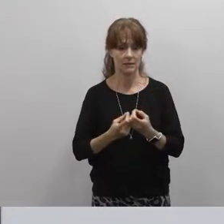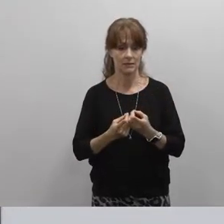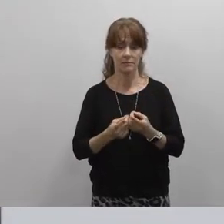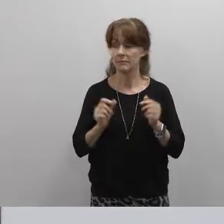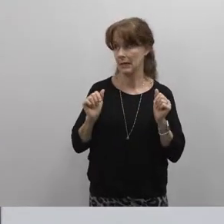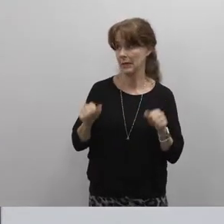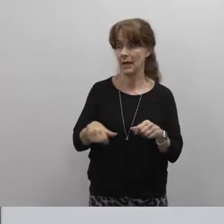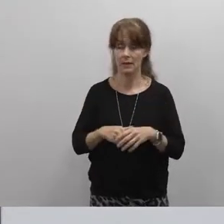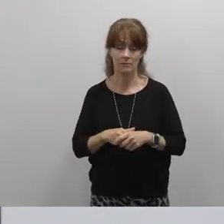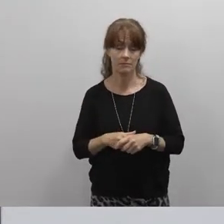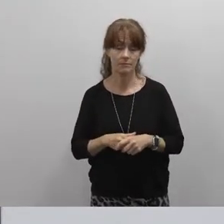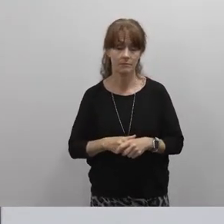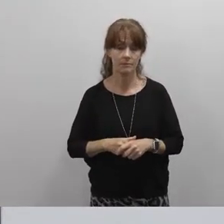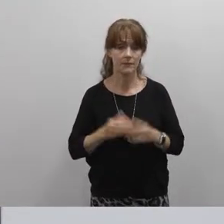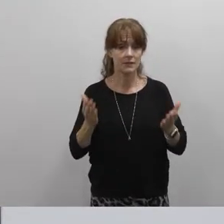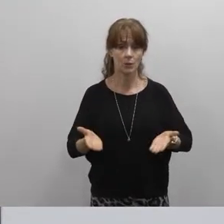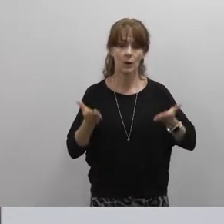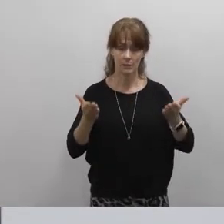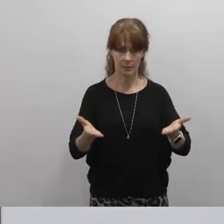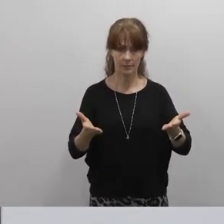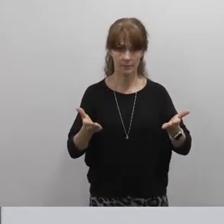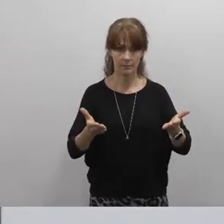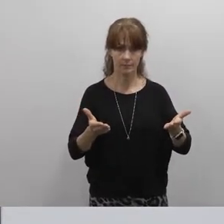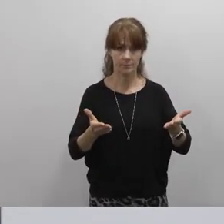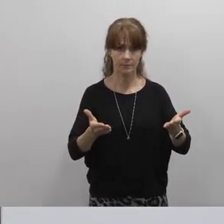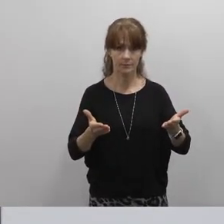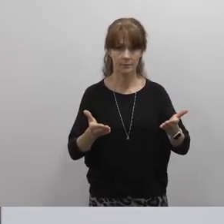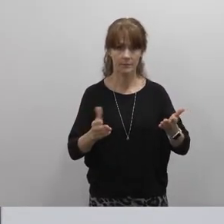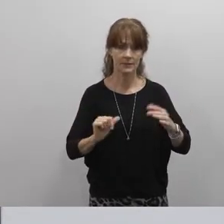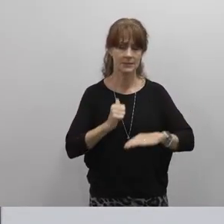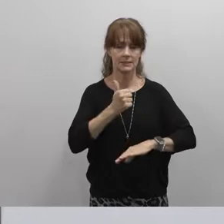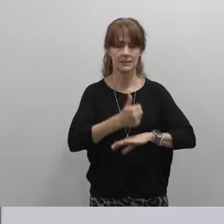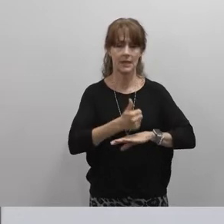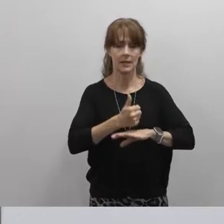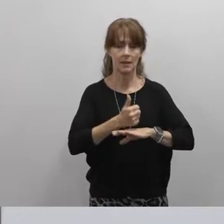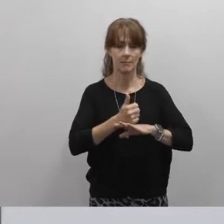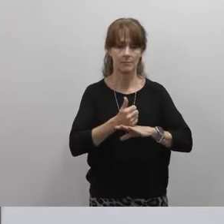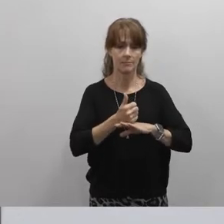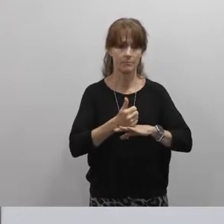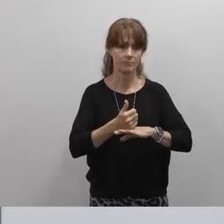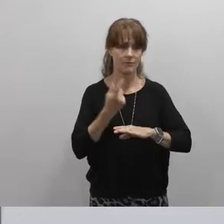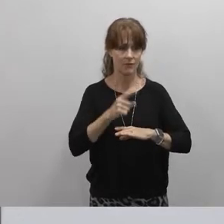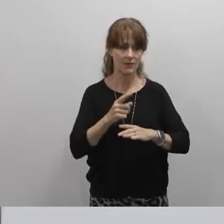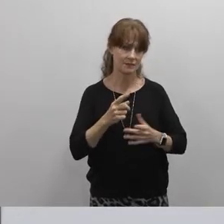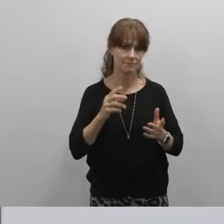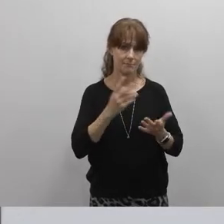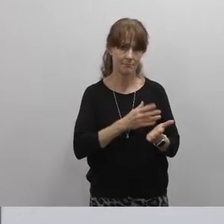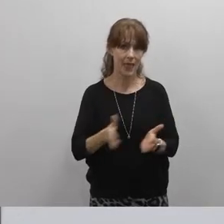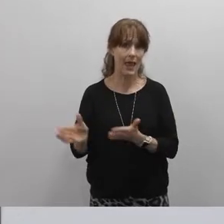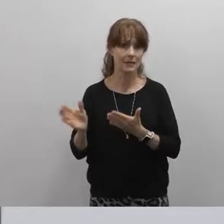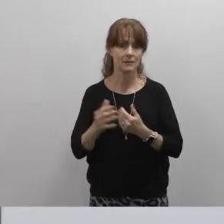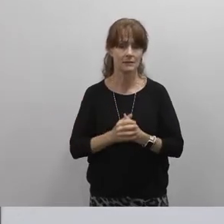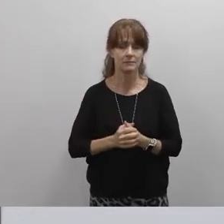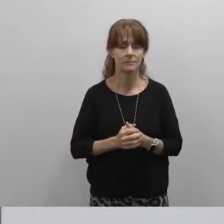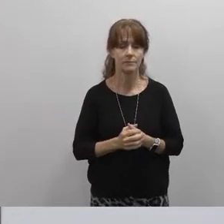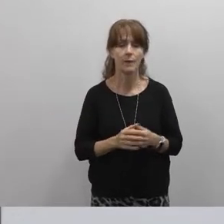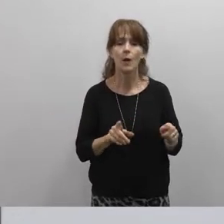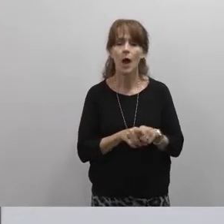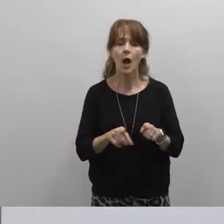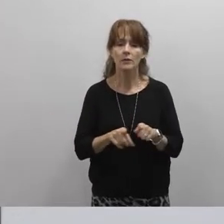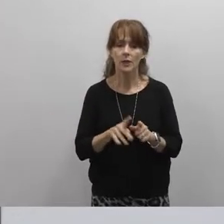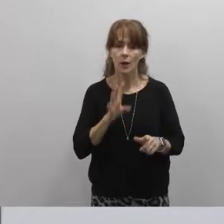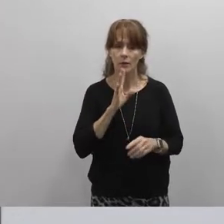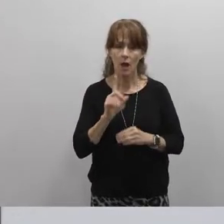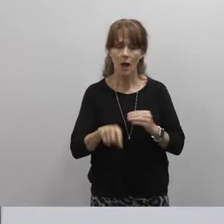So that's certainly a recommendation that's built into this master plan recommendations. But we've also talked quite a